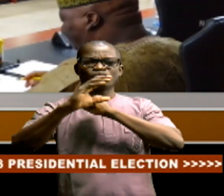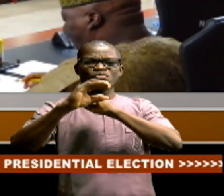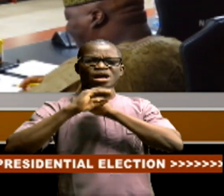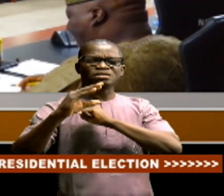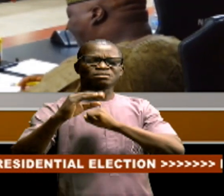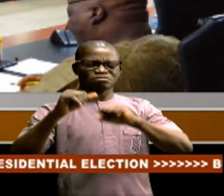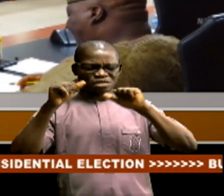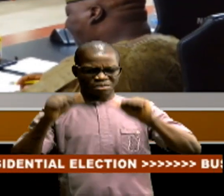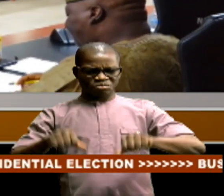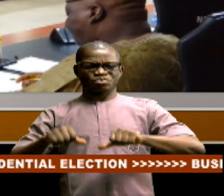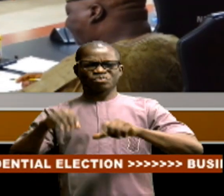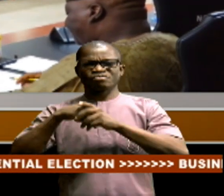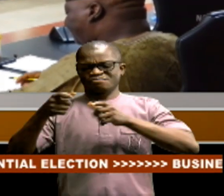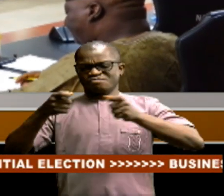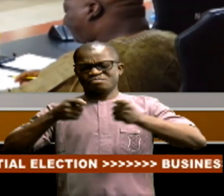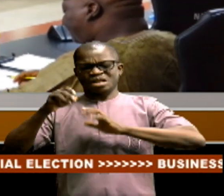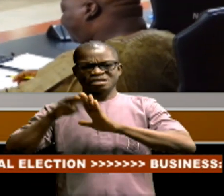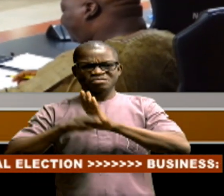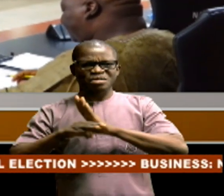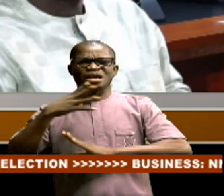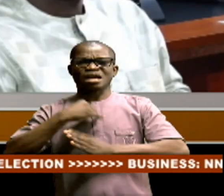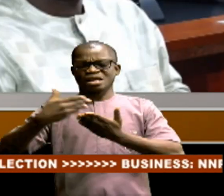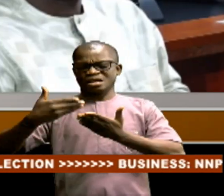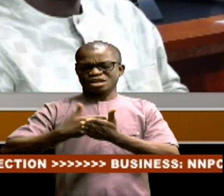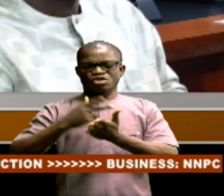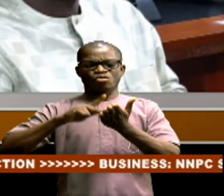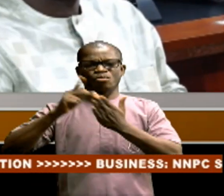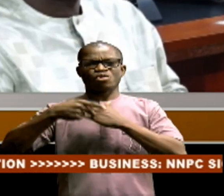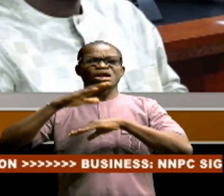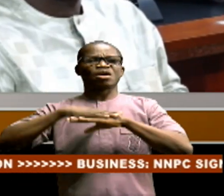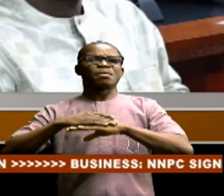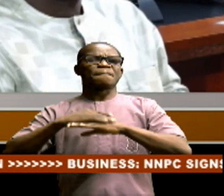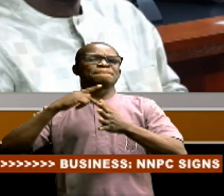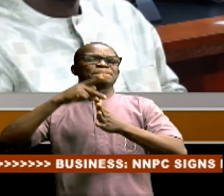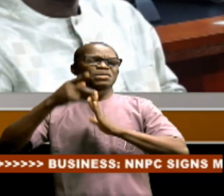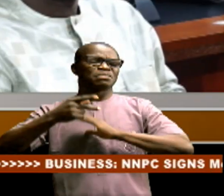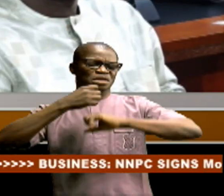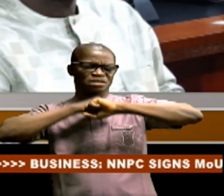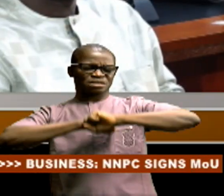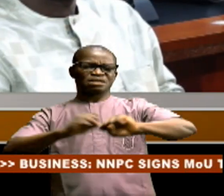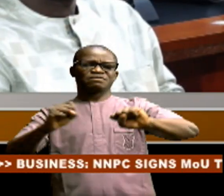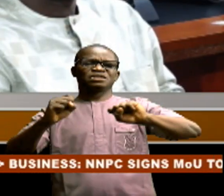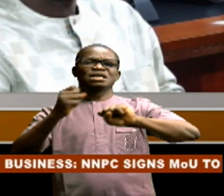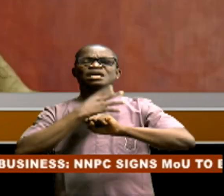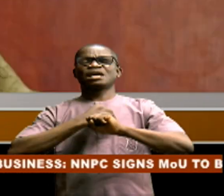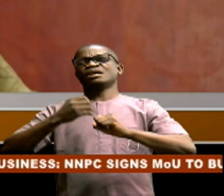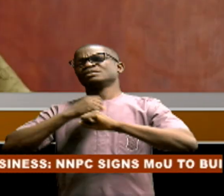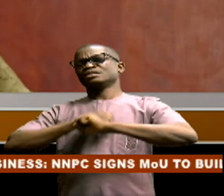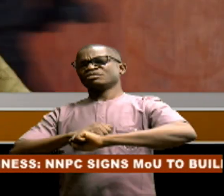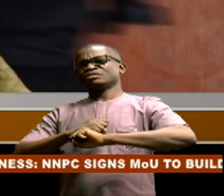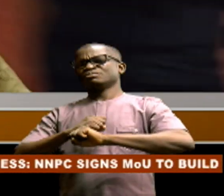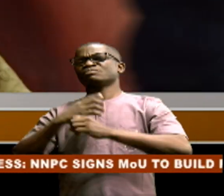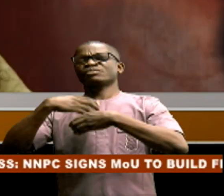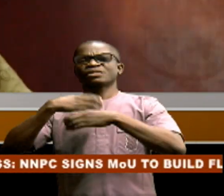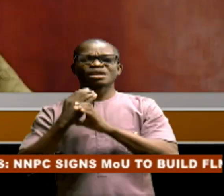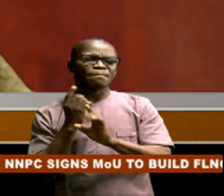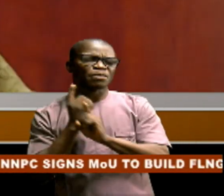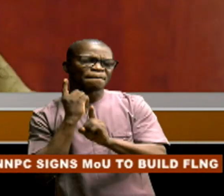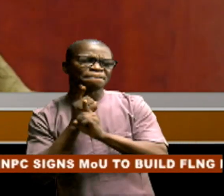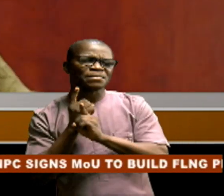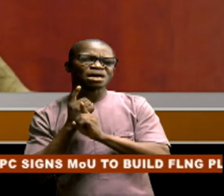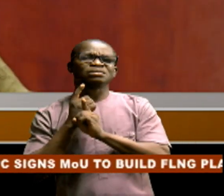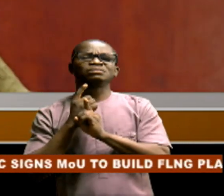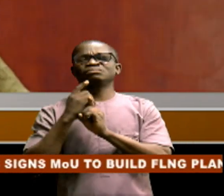management, conceptualization of the new program on public safety and security, creation of sustainable channels for promotion